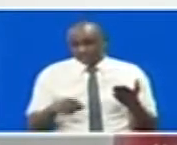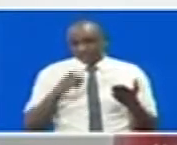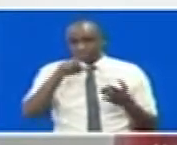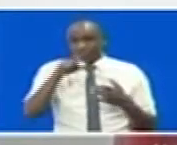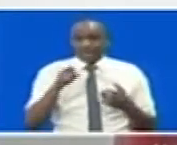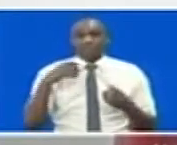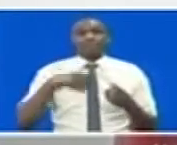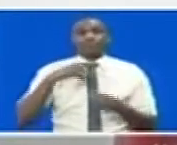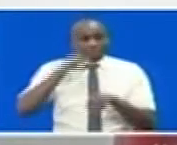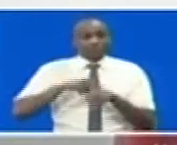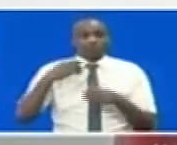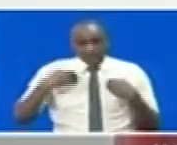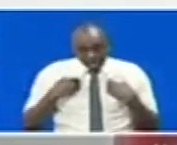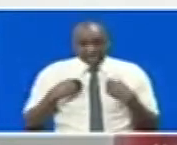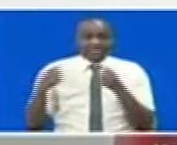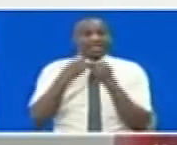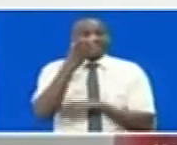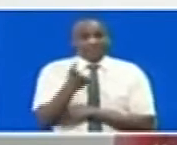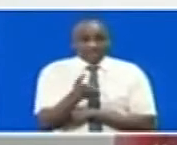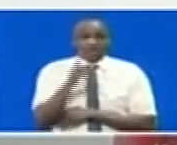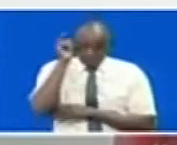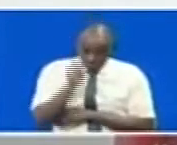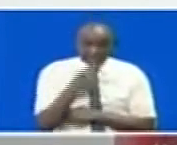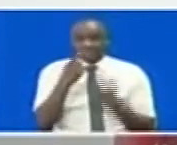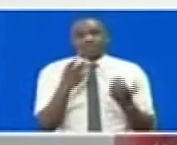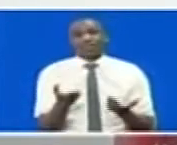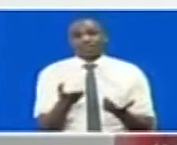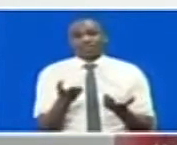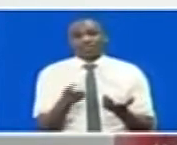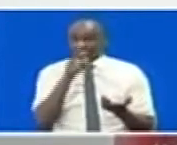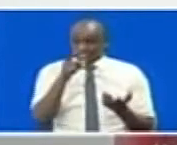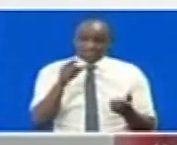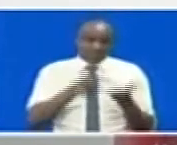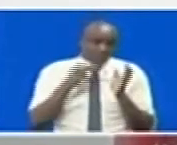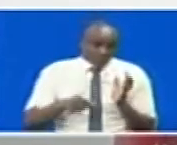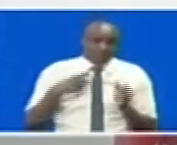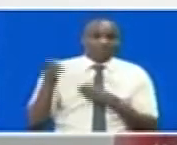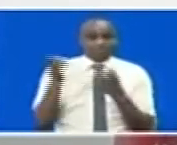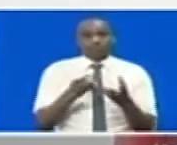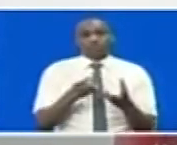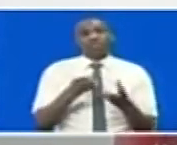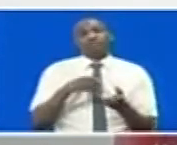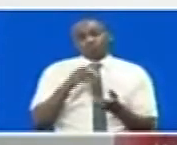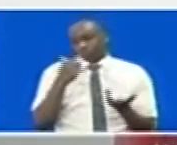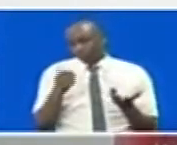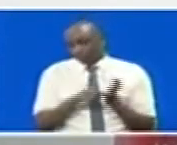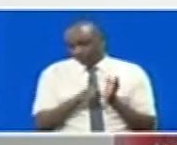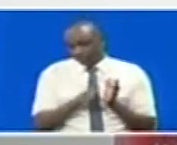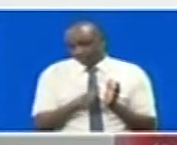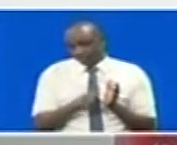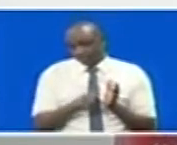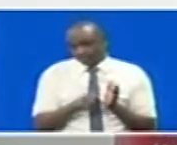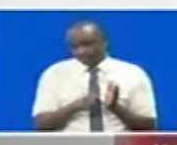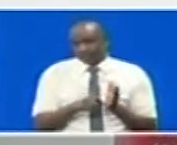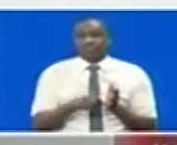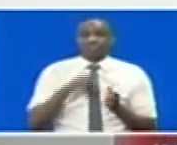that every time you get a challenge, you must quit. Then we'll be having a nation of quitters. And I am not that type.